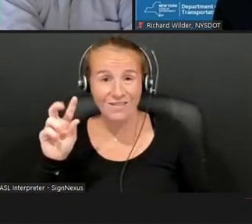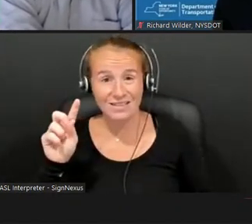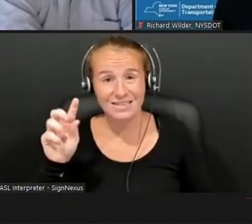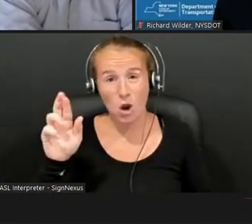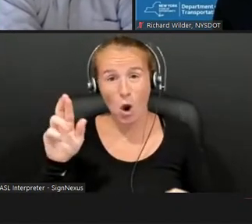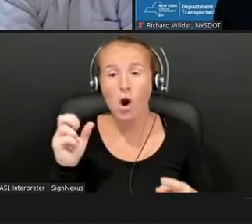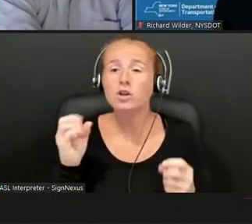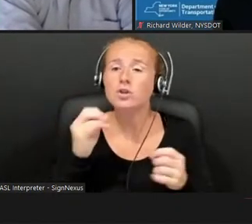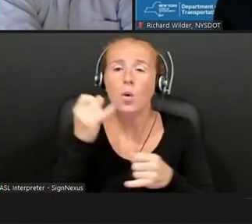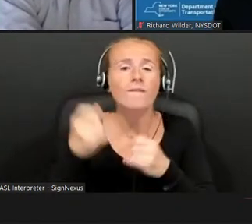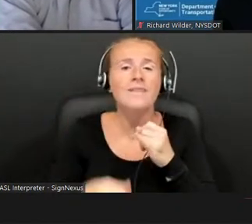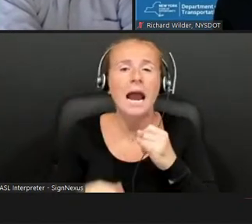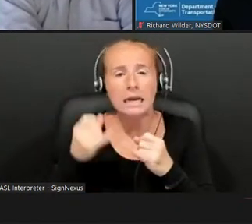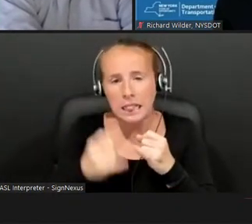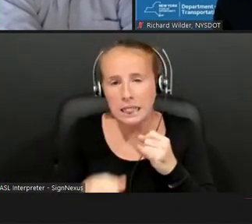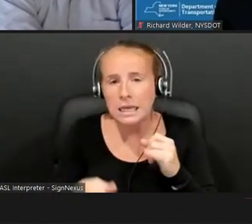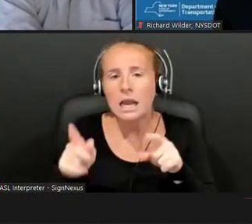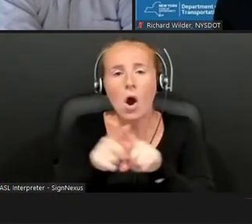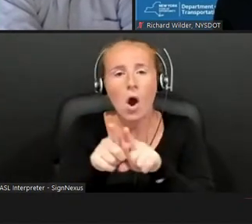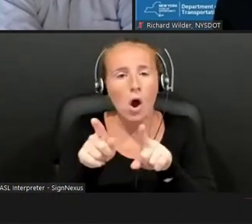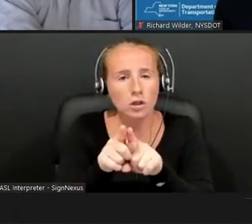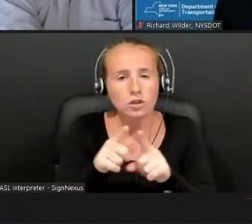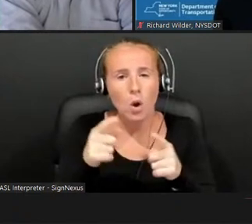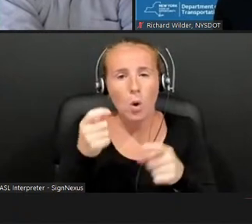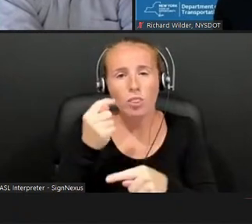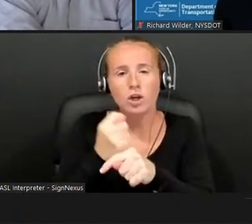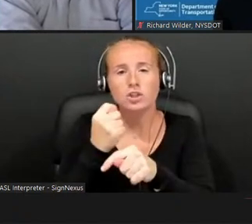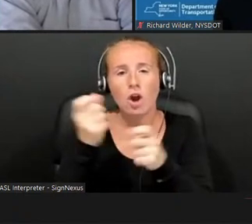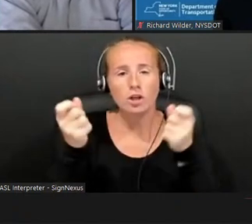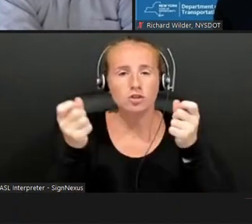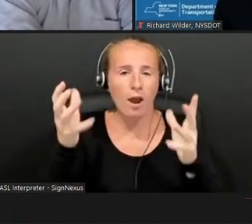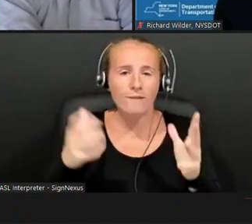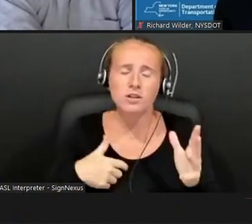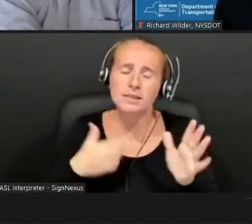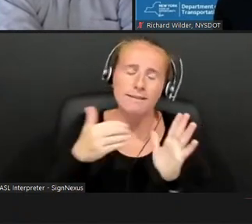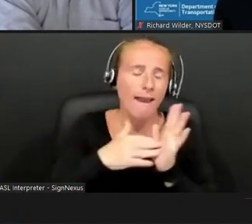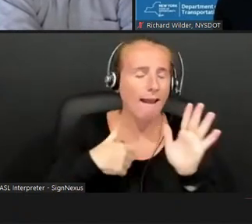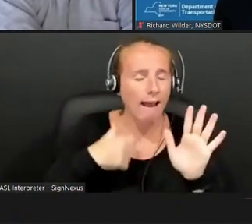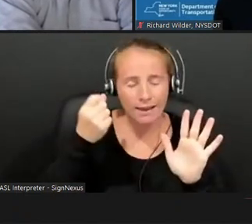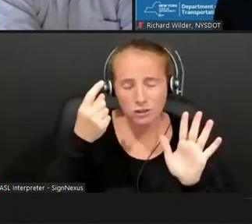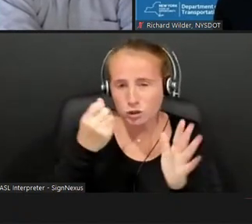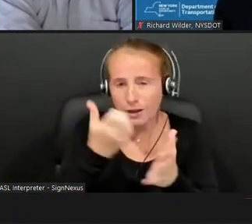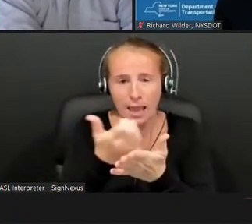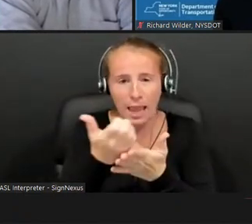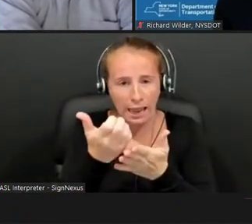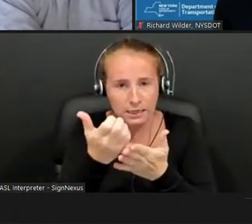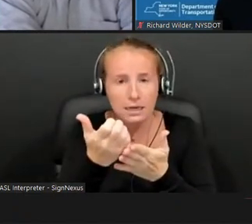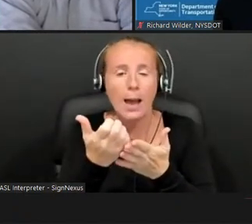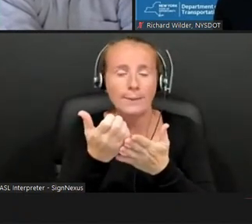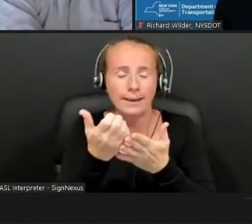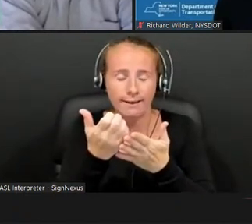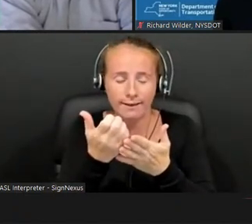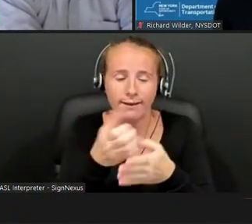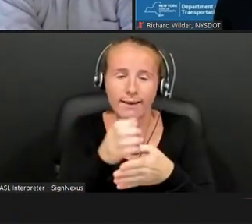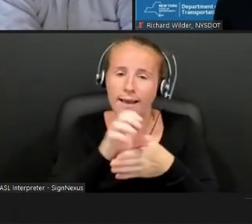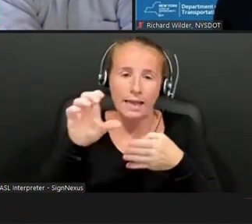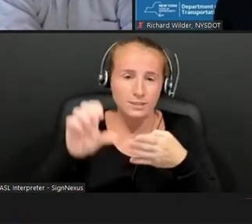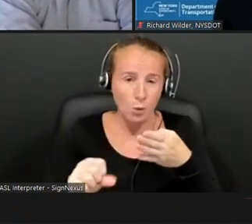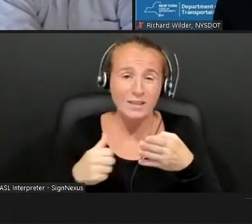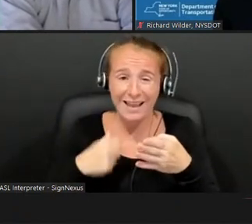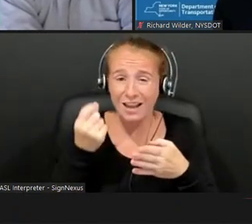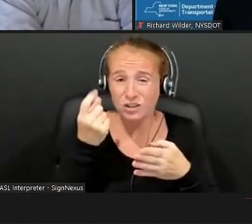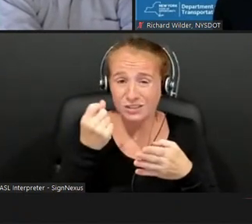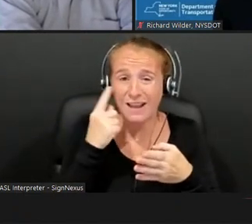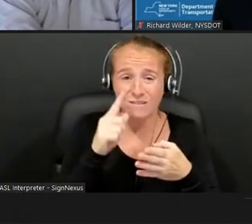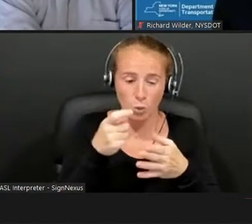um and finally and also the uh the truck drivers well again I do understand The Economic Consequences of taxing uh deliveries